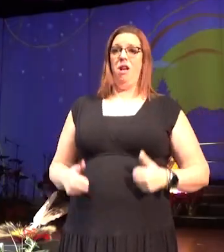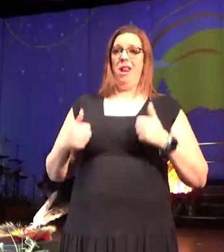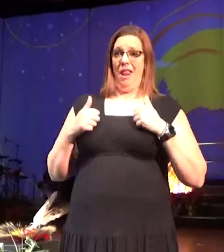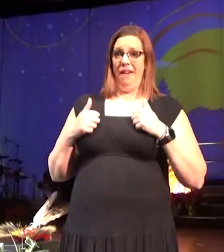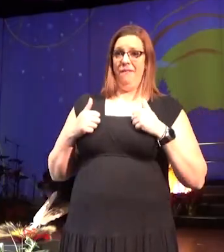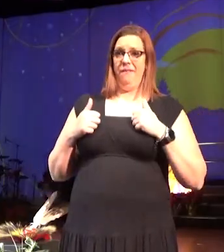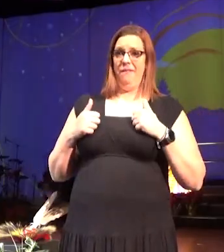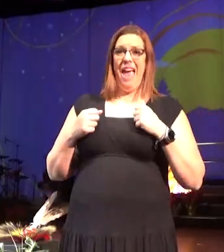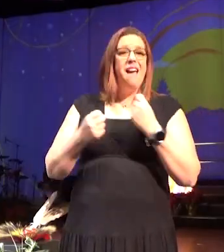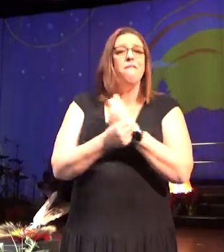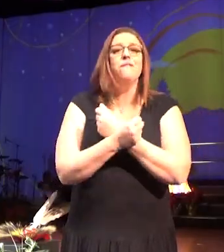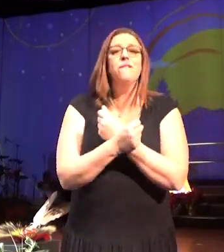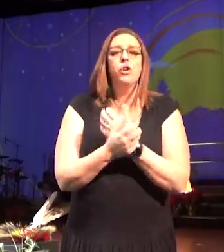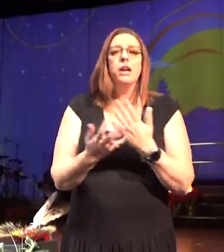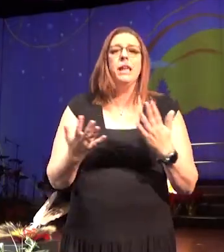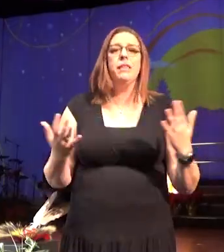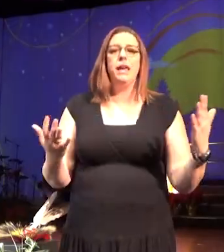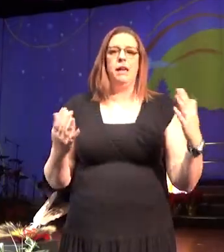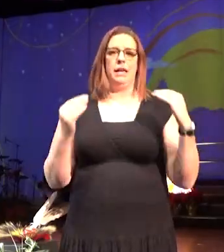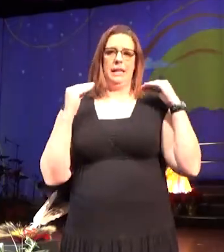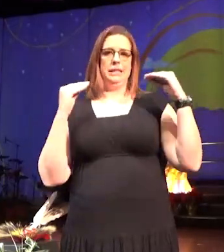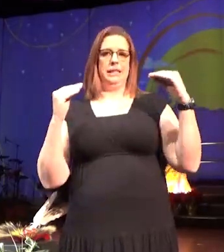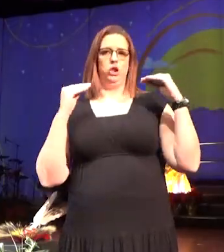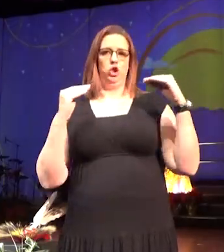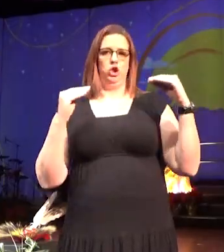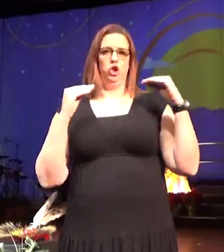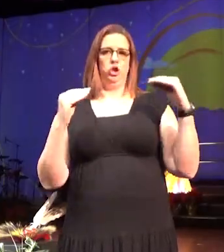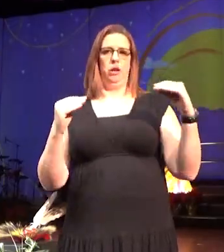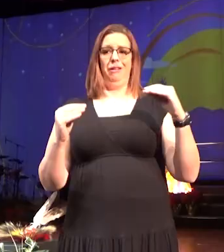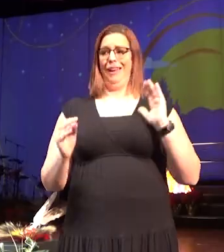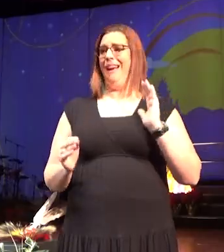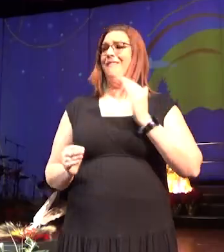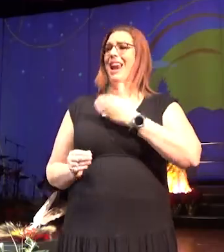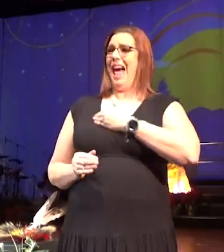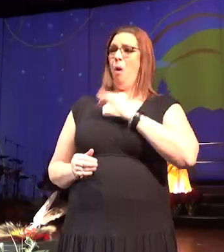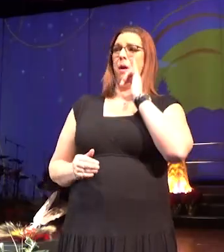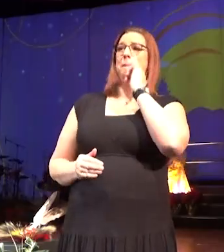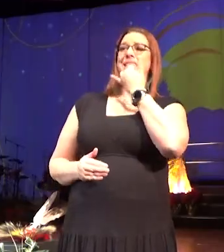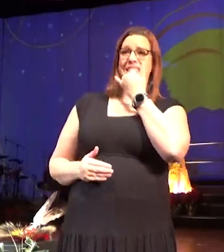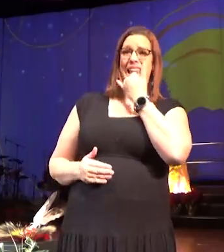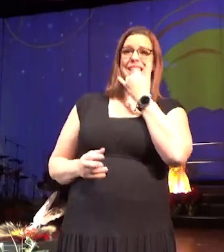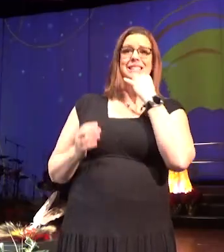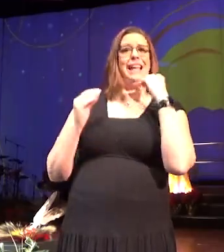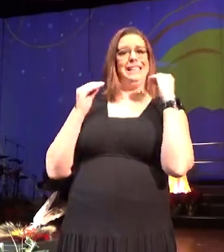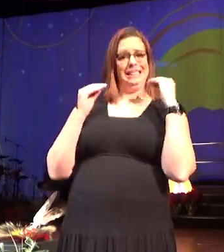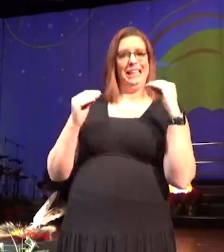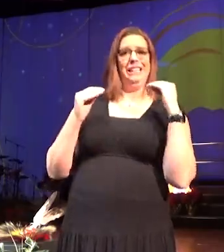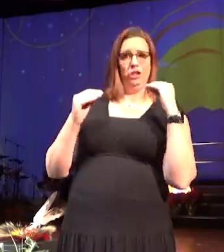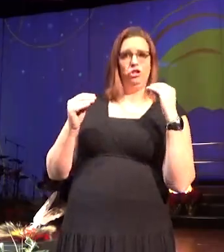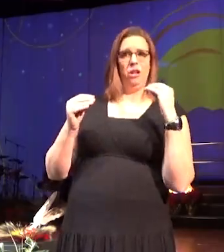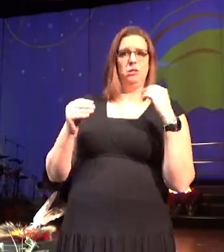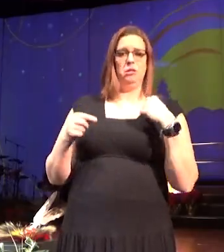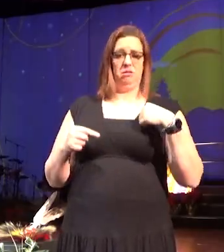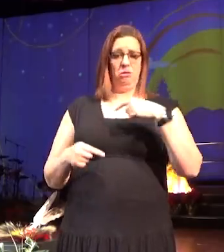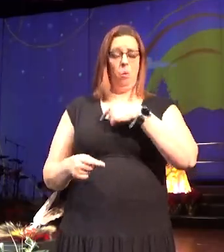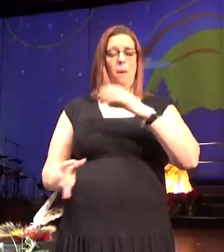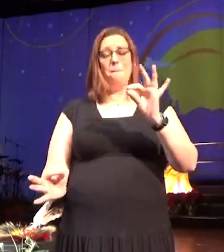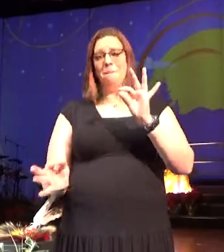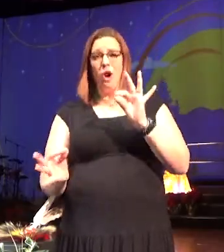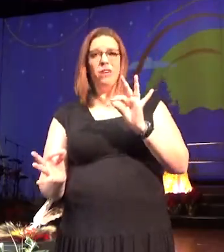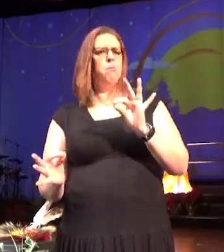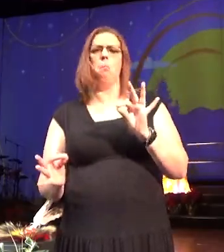everything, is all a teaching. Even our mistakes. We're not meant to be perfect.